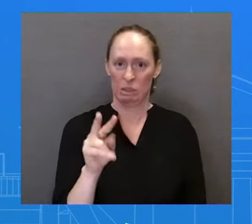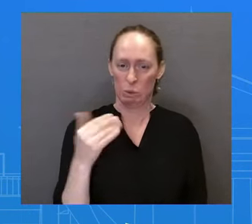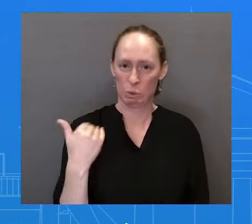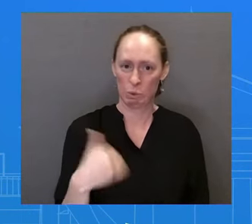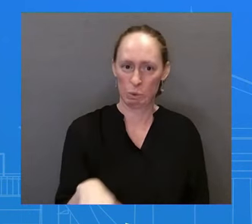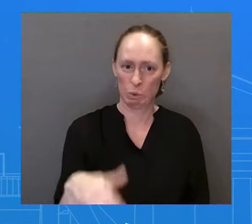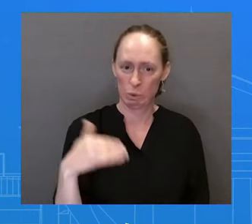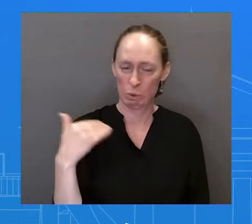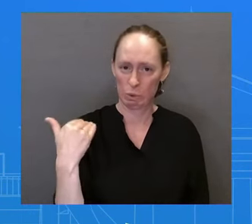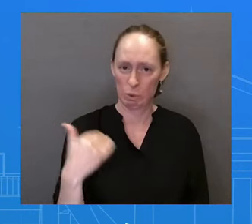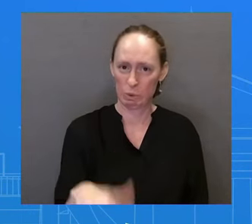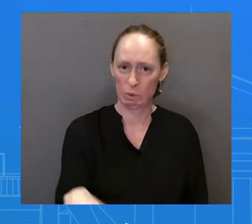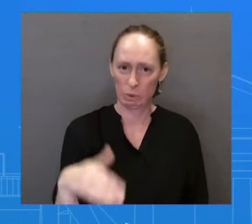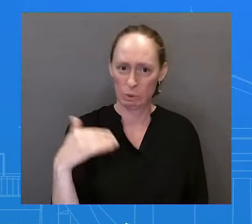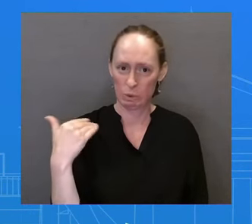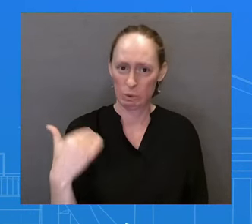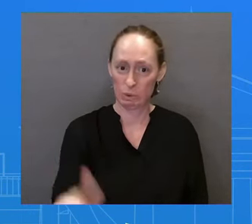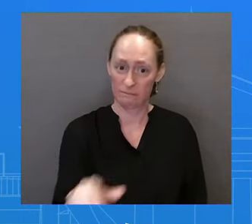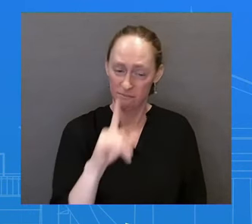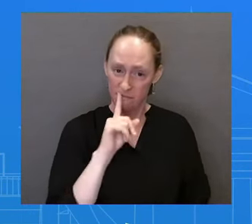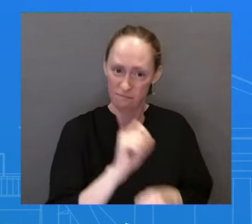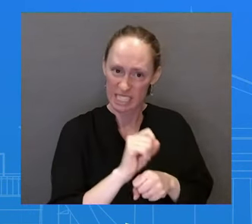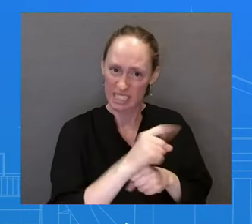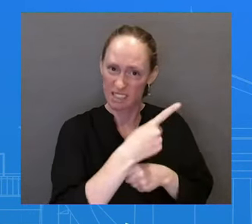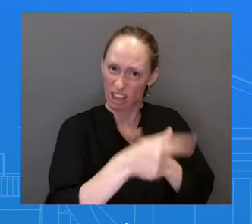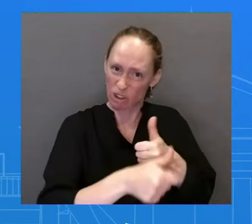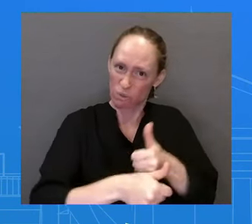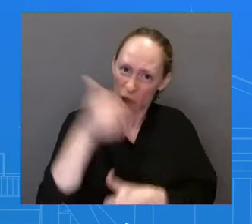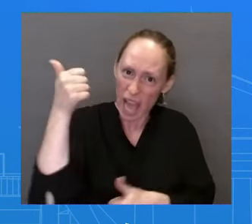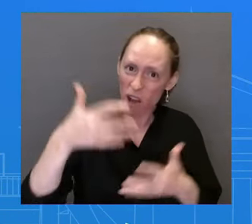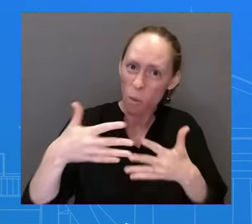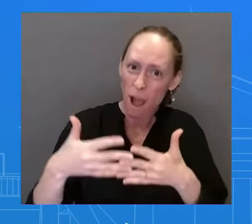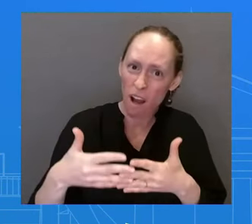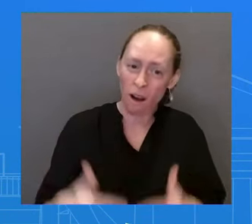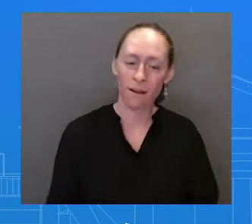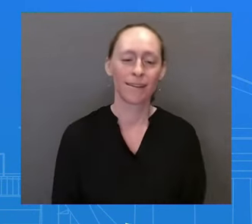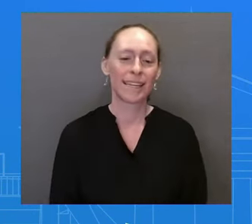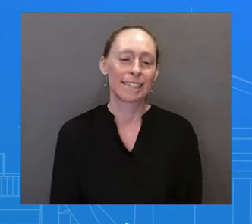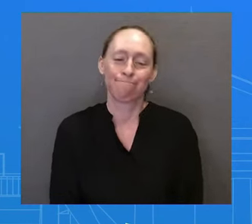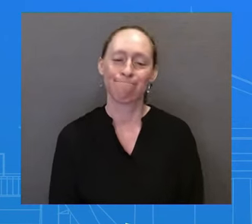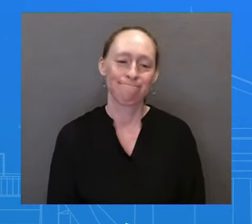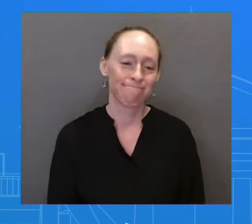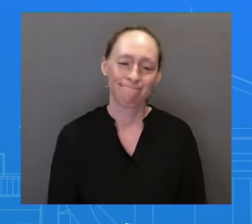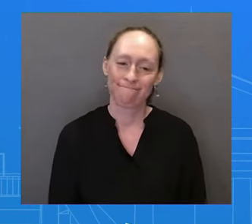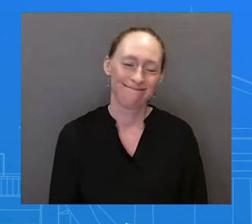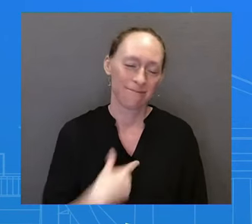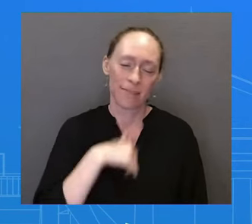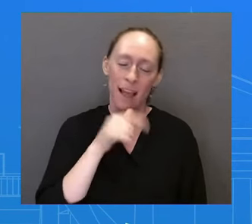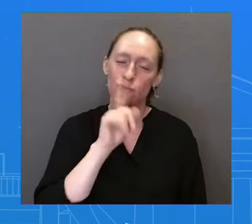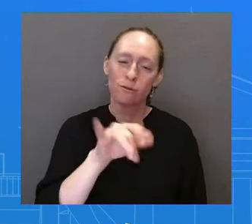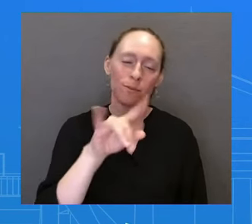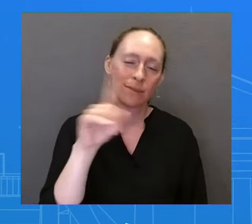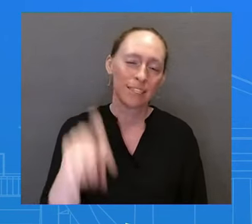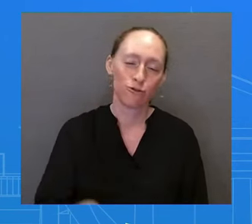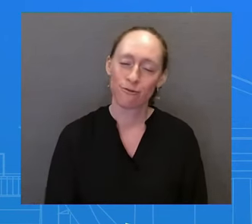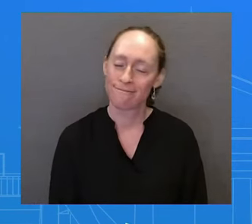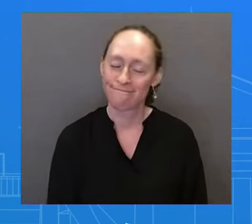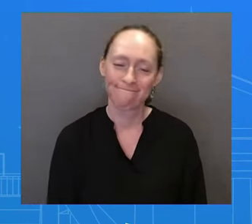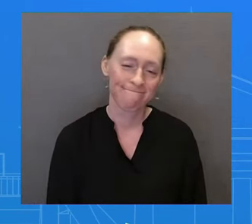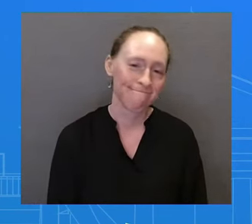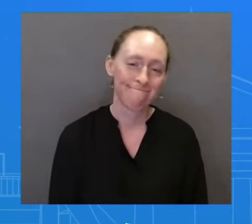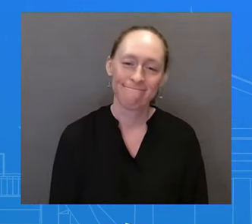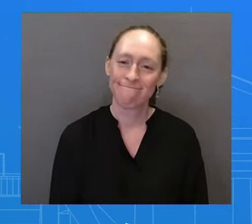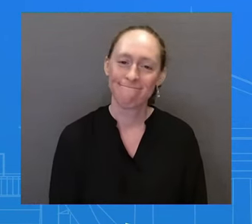president made those remarks? James, I'm just not in a position to speak to that one way or the other. And then finally, a short series of questions